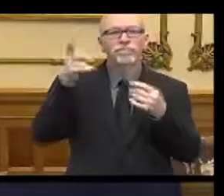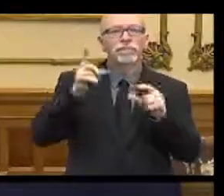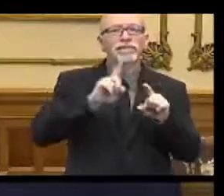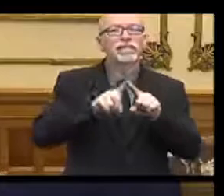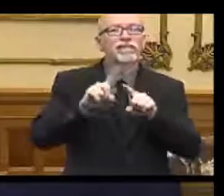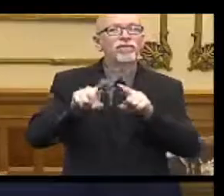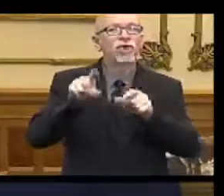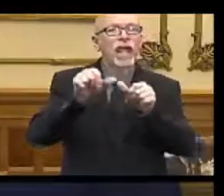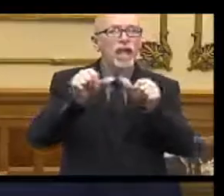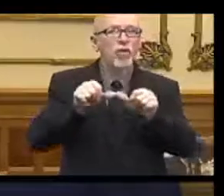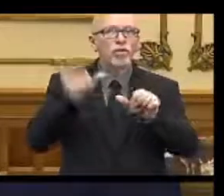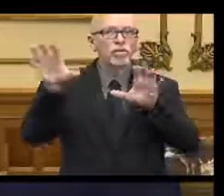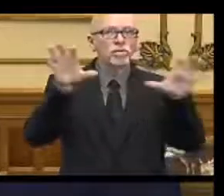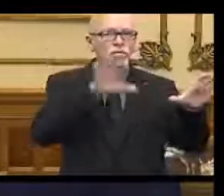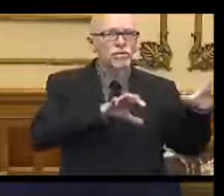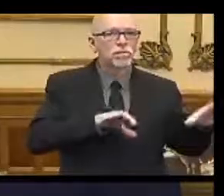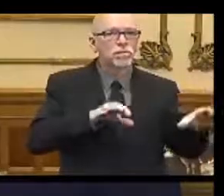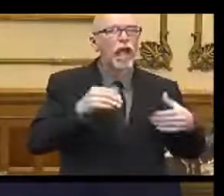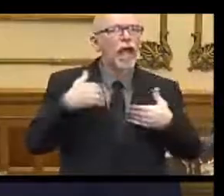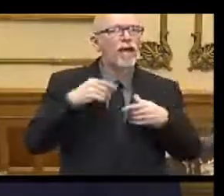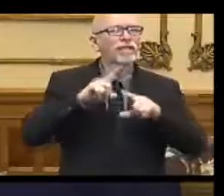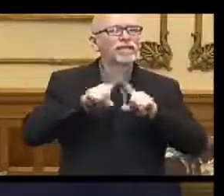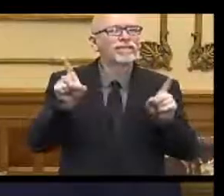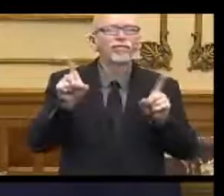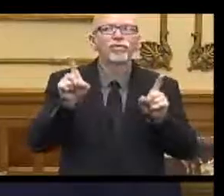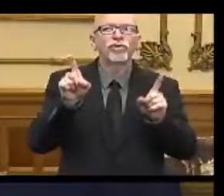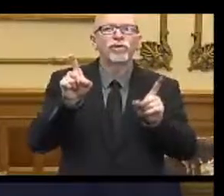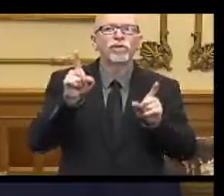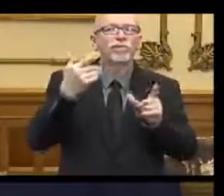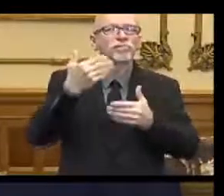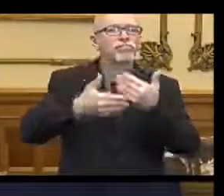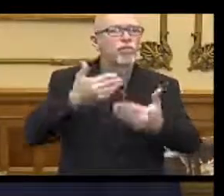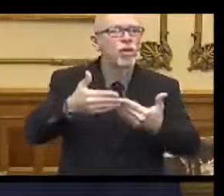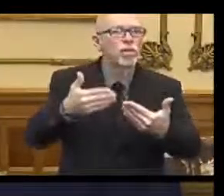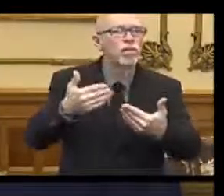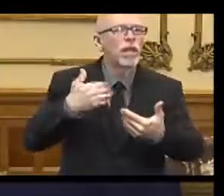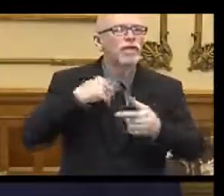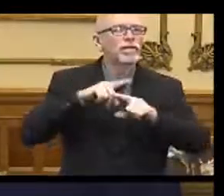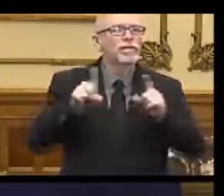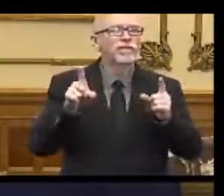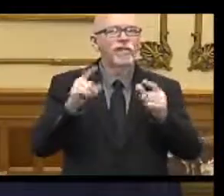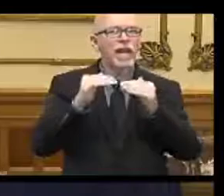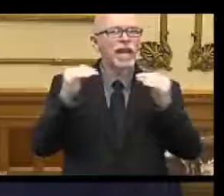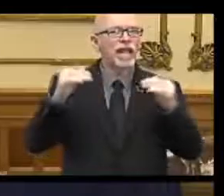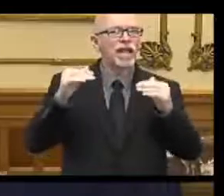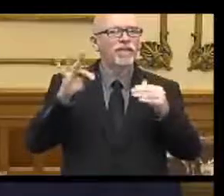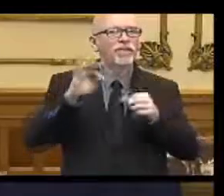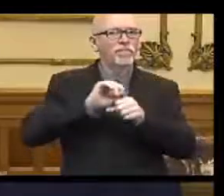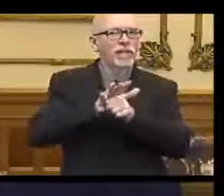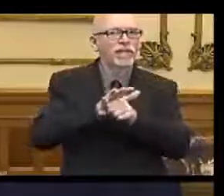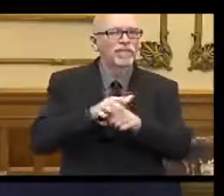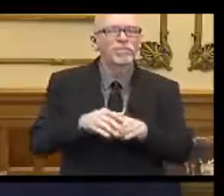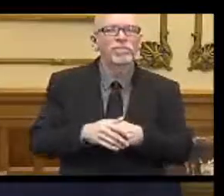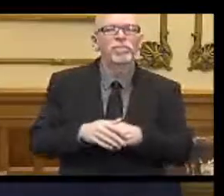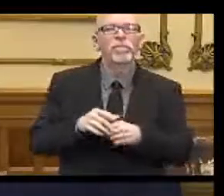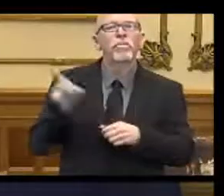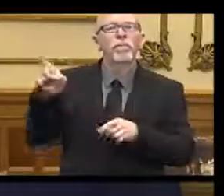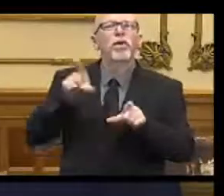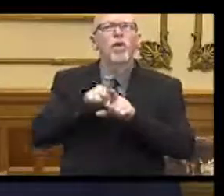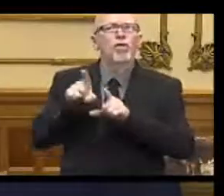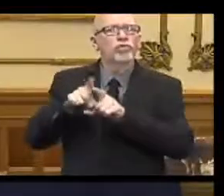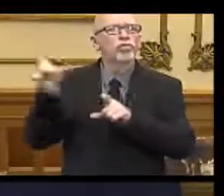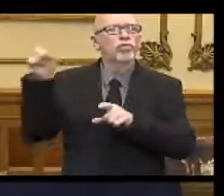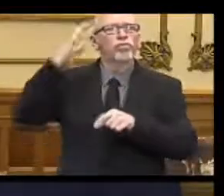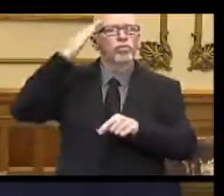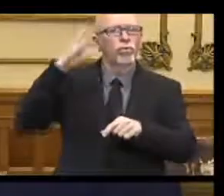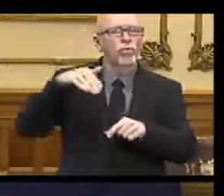different regions of the country were in different phases or stages of this pandemic. And they also